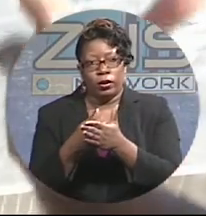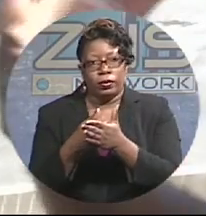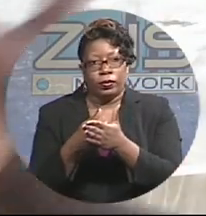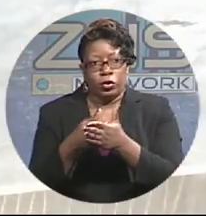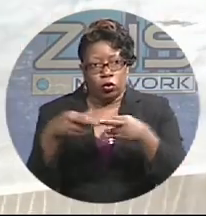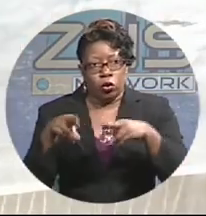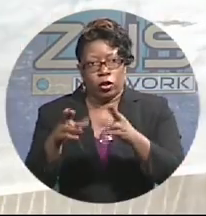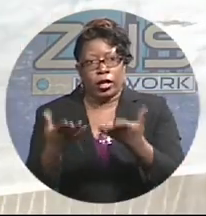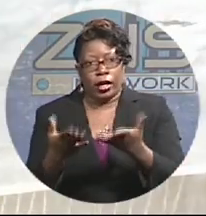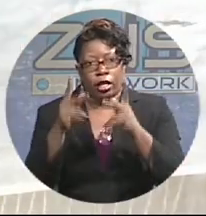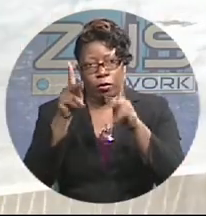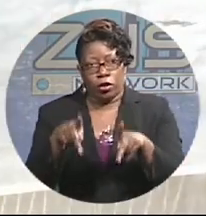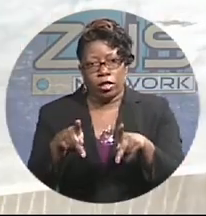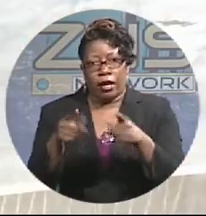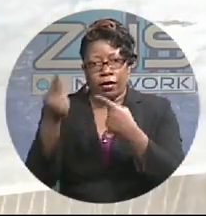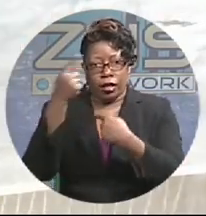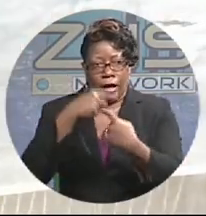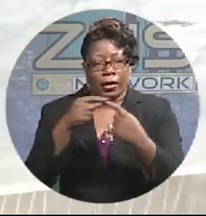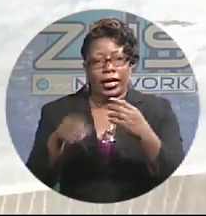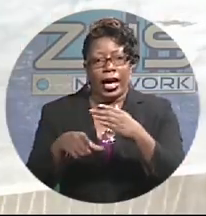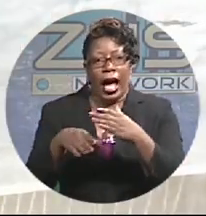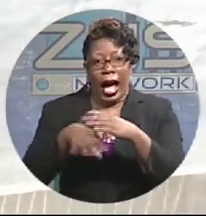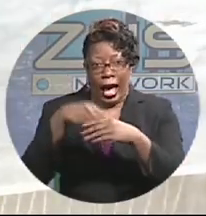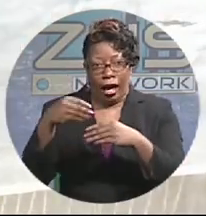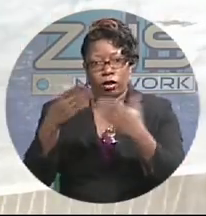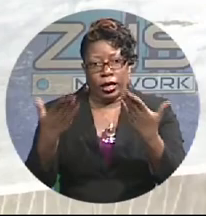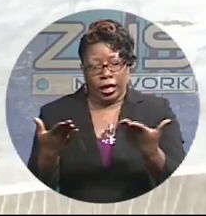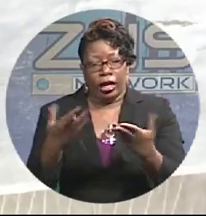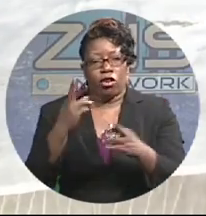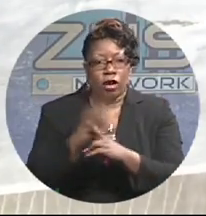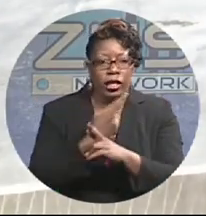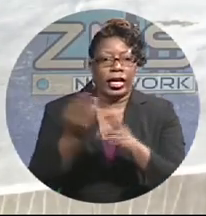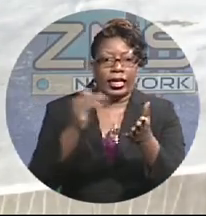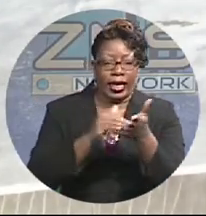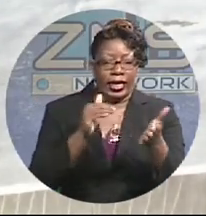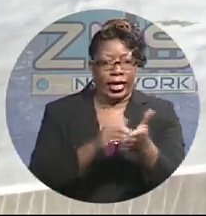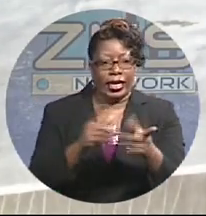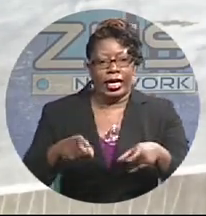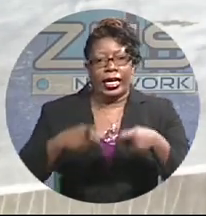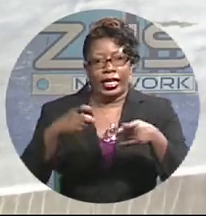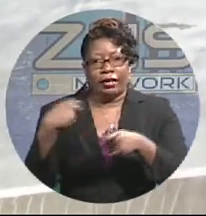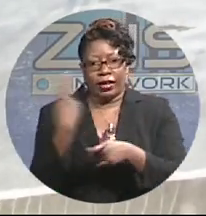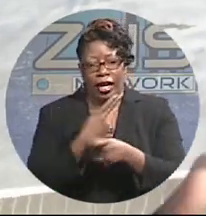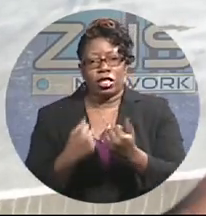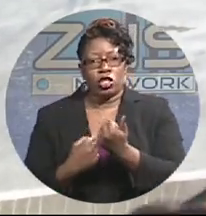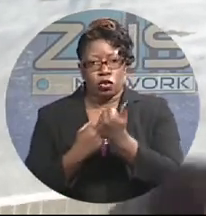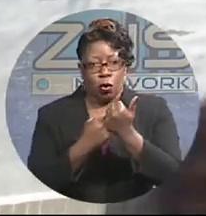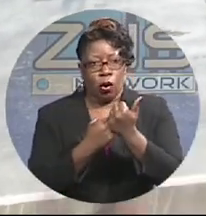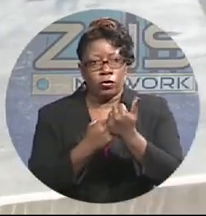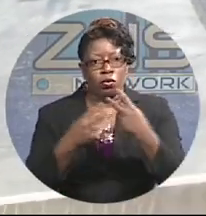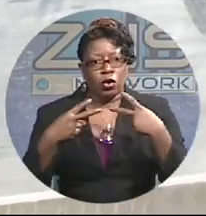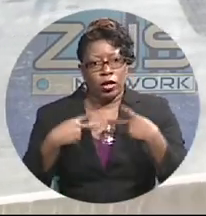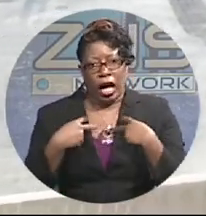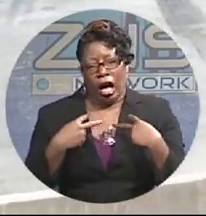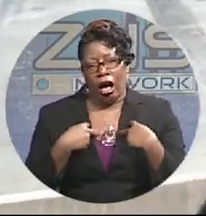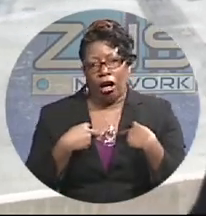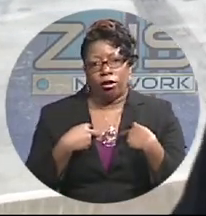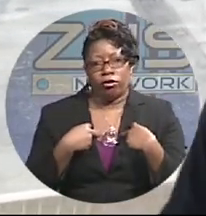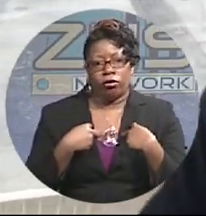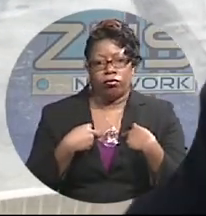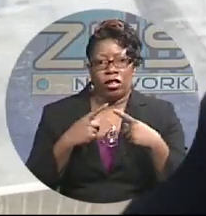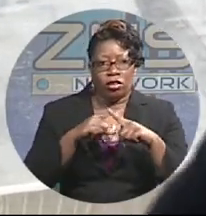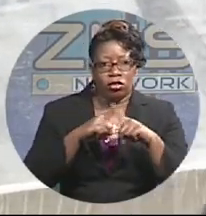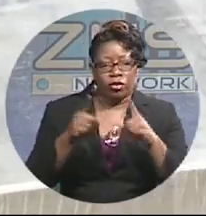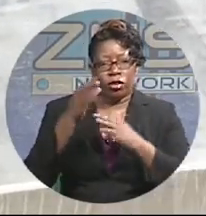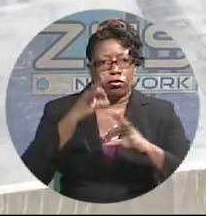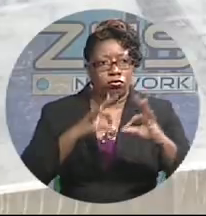the persons have been coming out on a regular basis. They've been giving us their support. We've been having several different fanfares